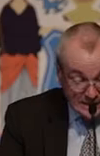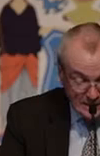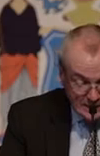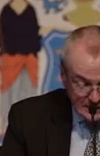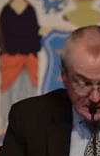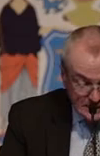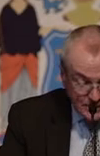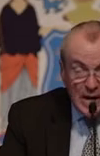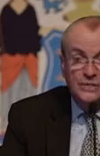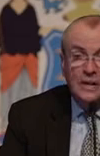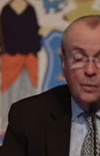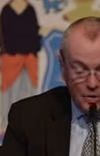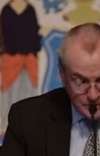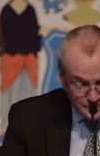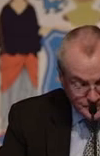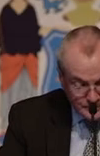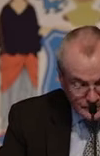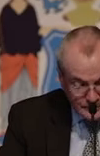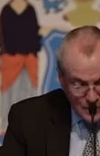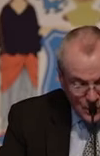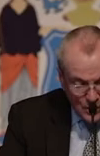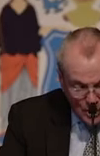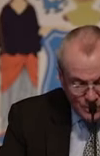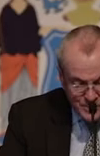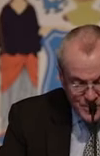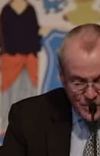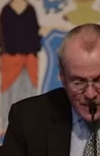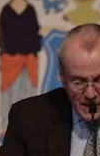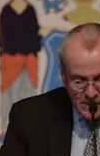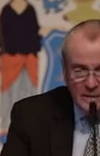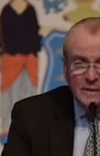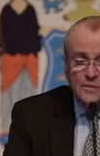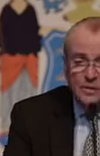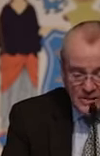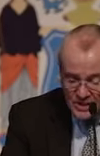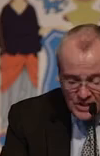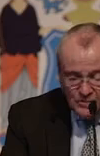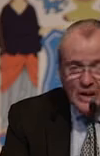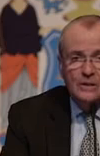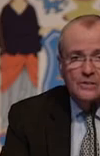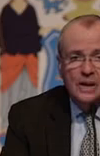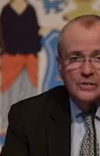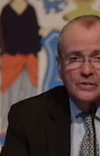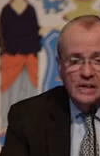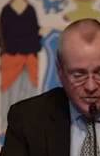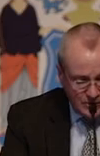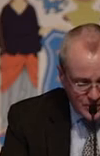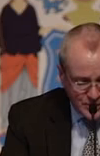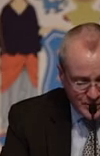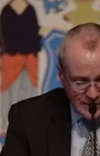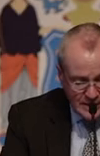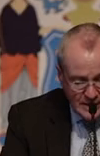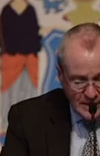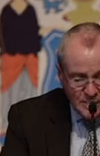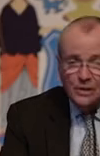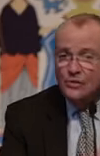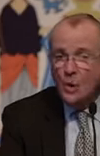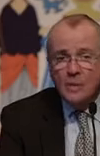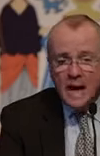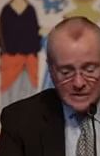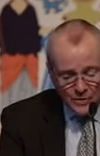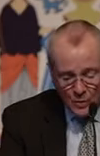back to as they were. We all must be prepared for continued sacrifice and self-discipline,